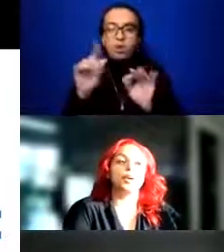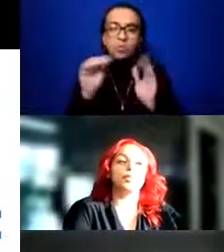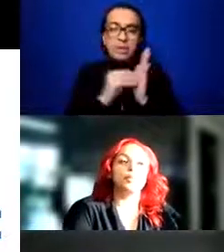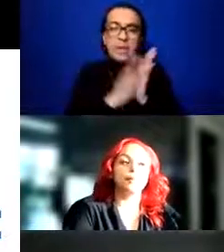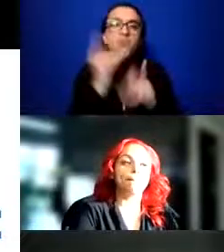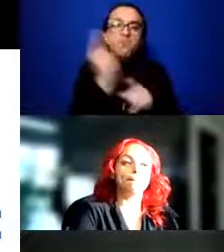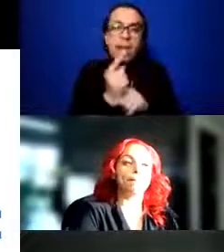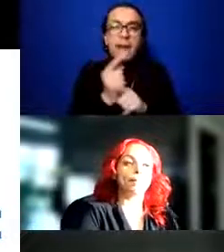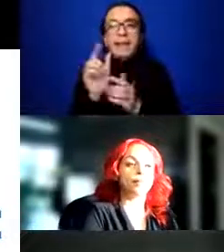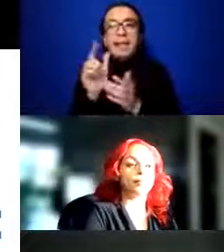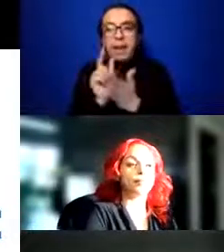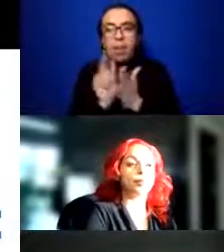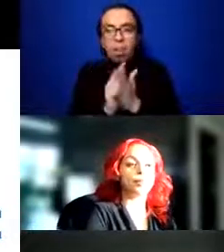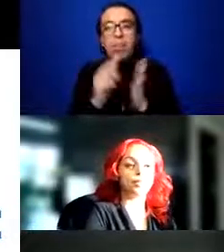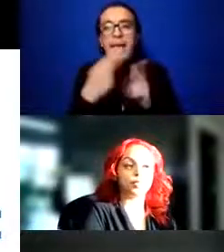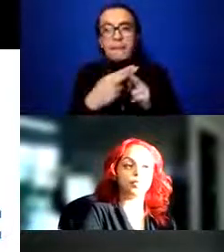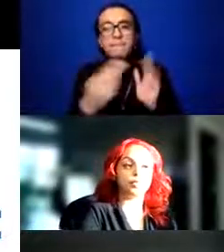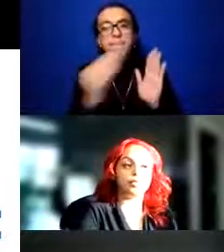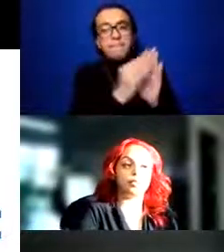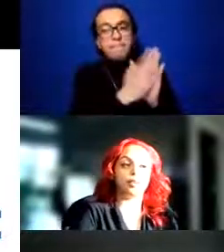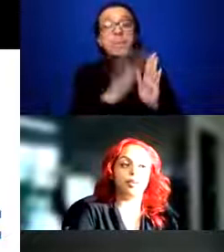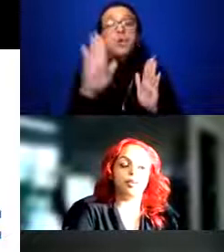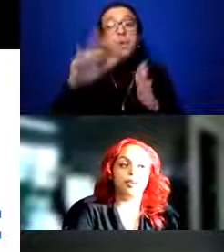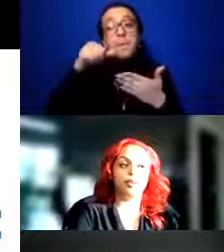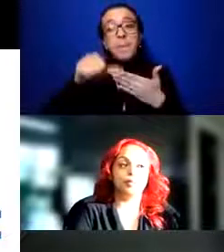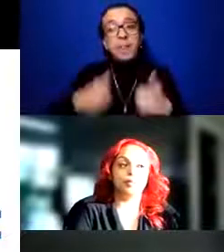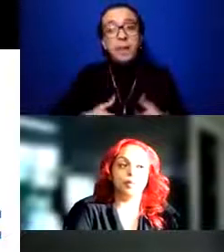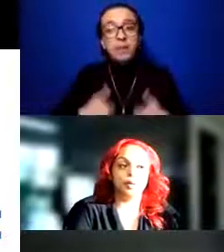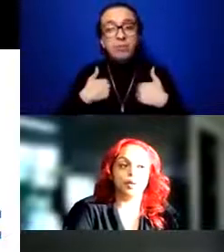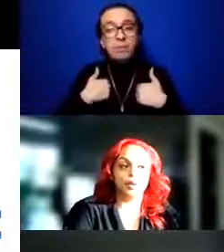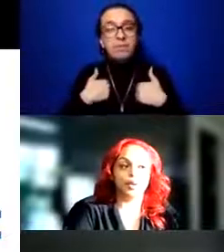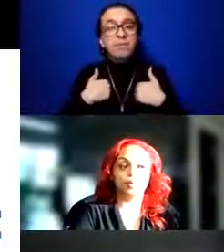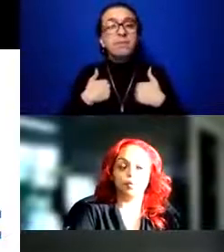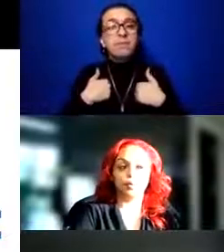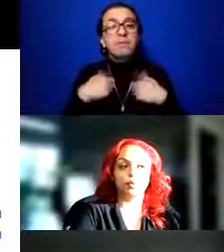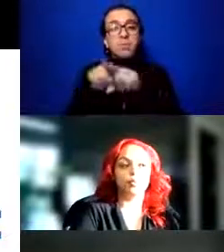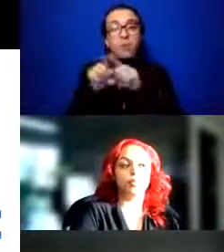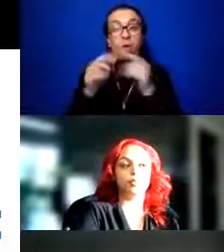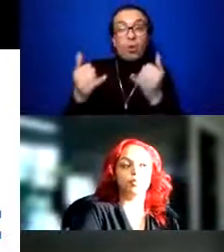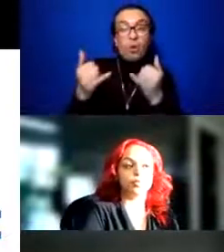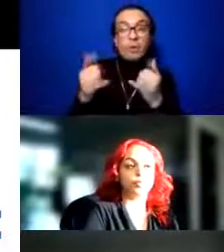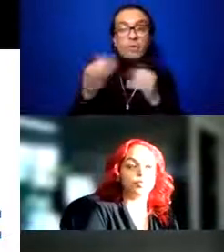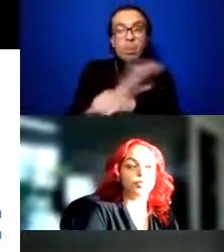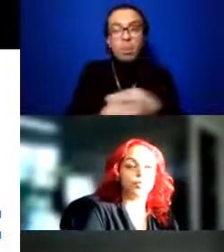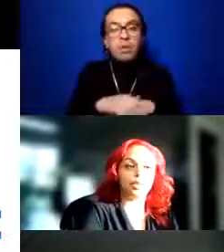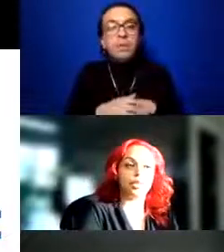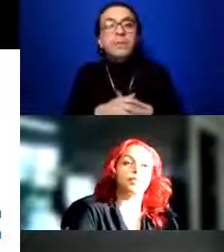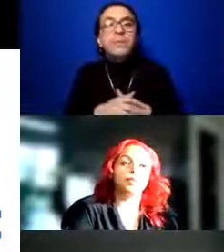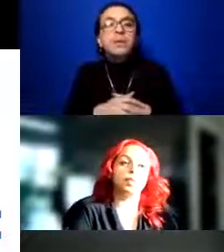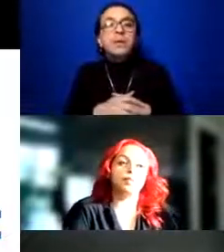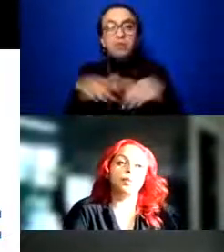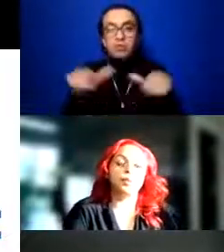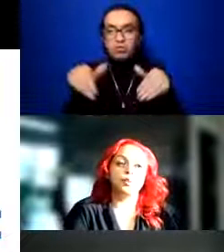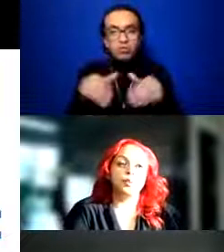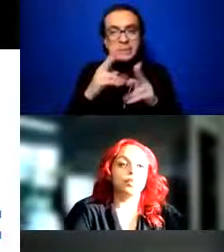information correctly. Your mailing address as well, current, full, street name,